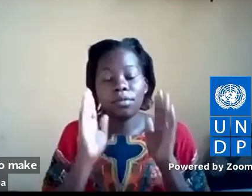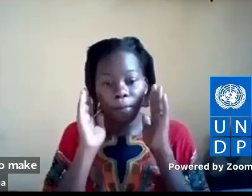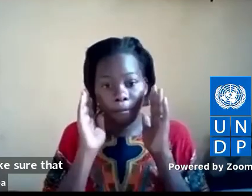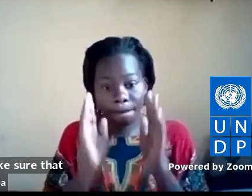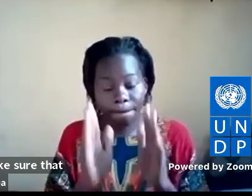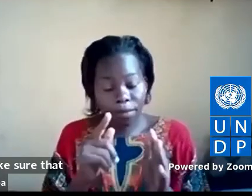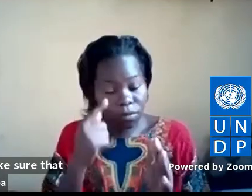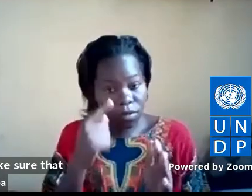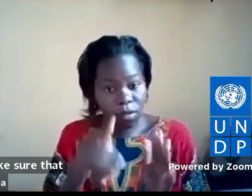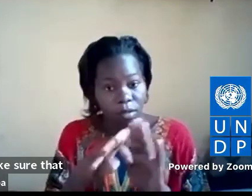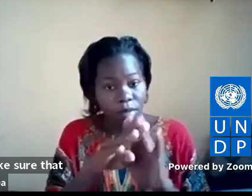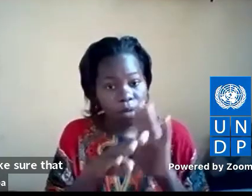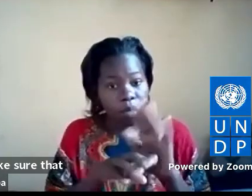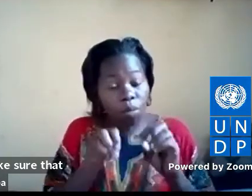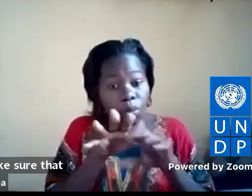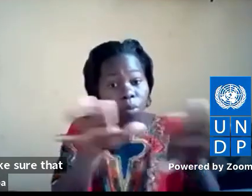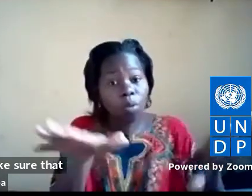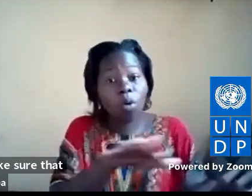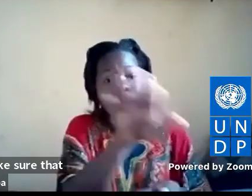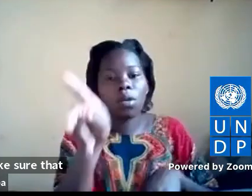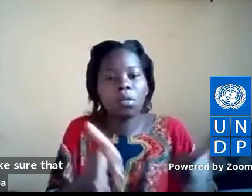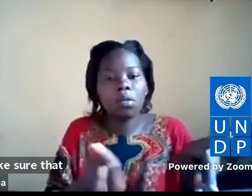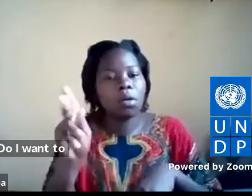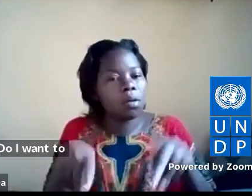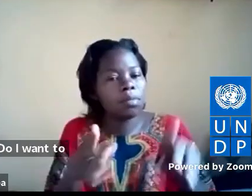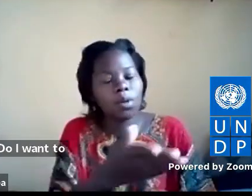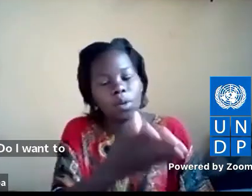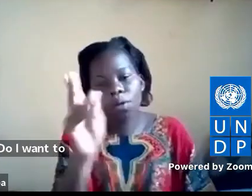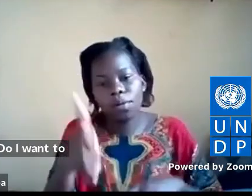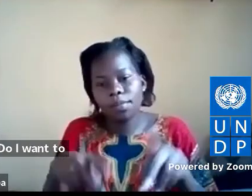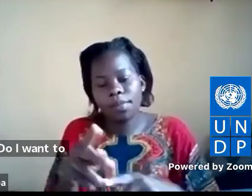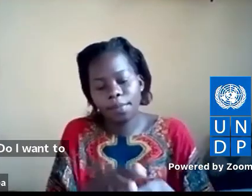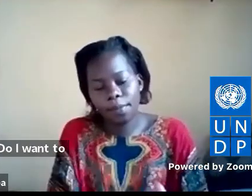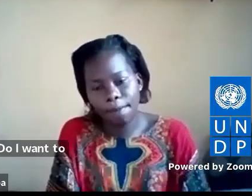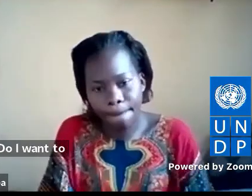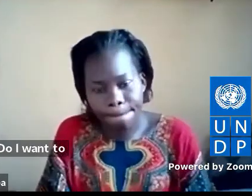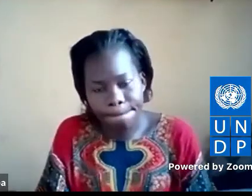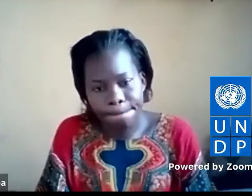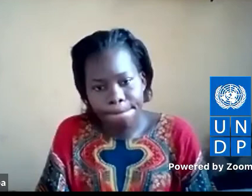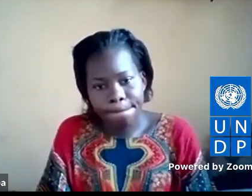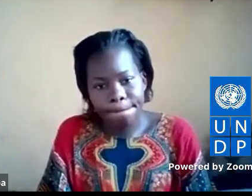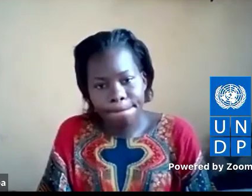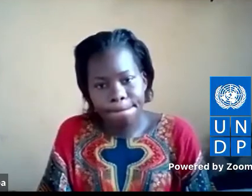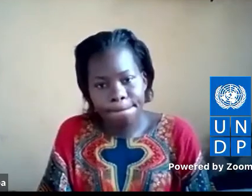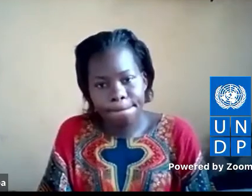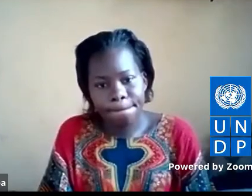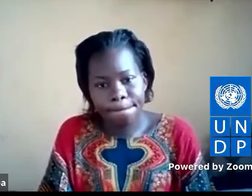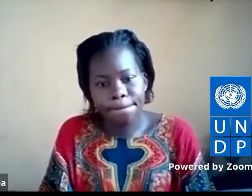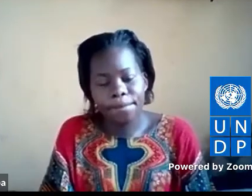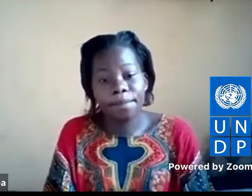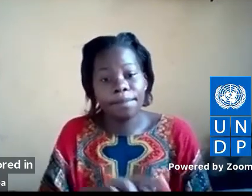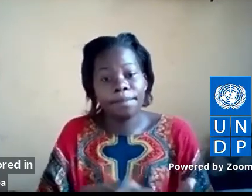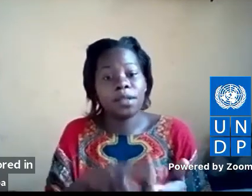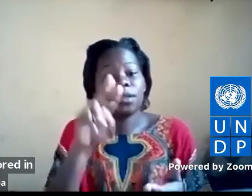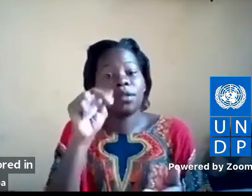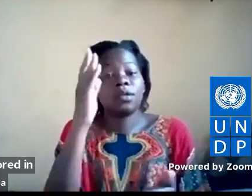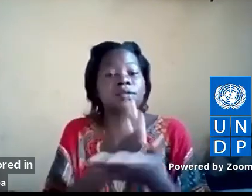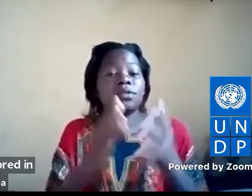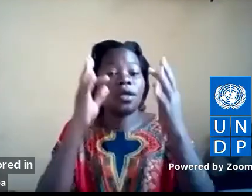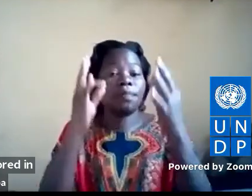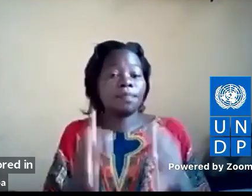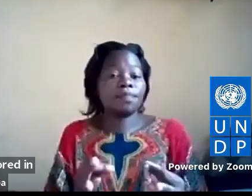Wansi, as they like to call it. So it's not something that we have ignored. Indeed, we